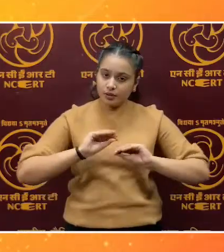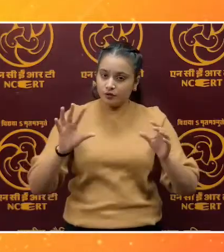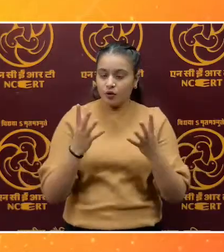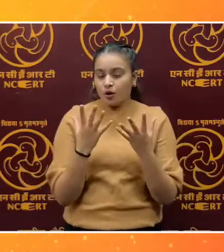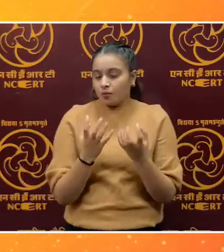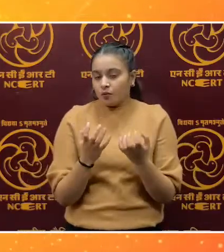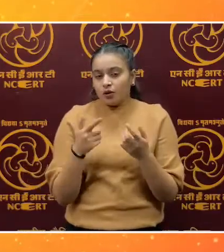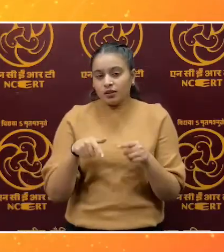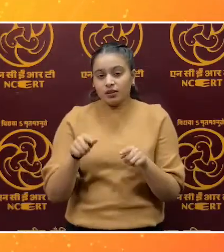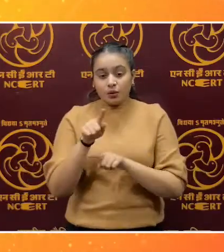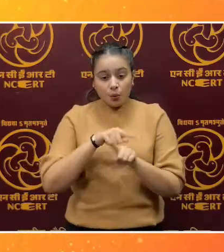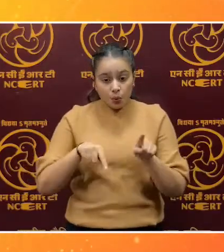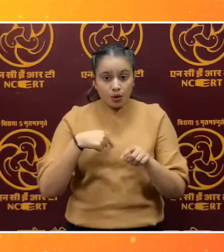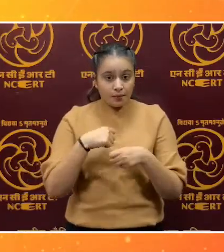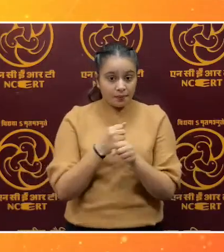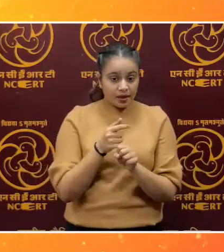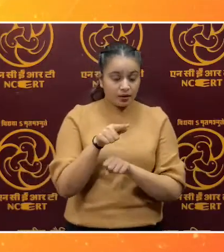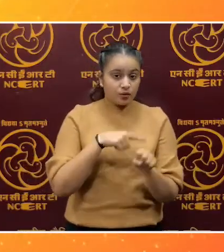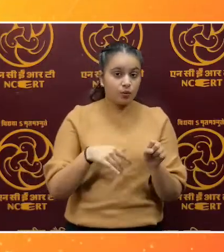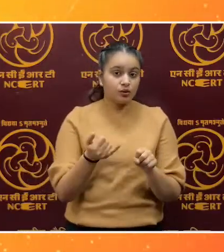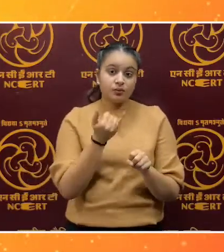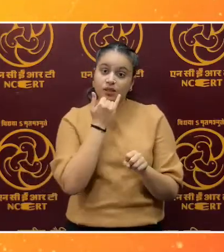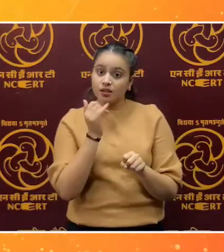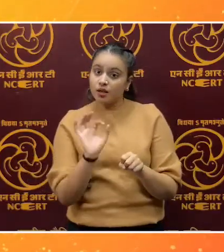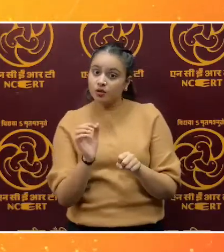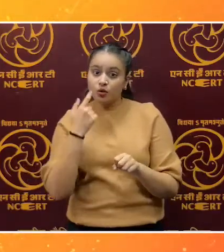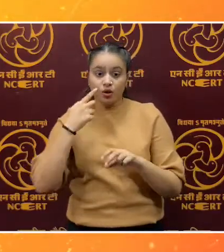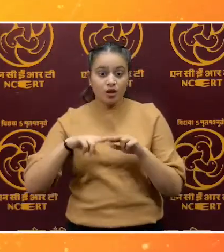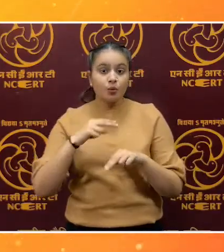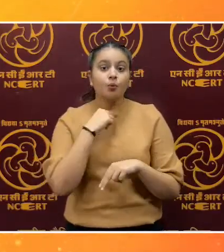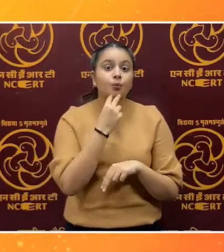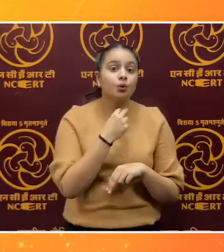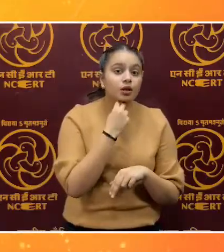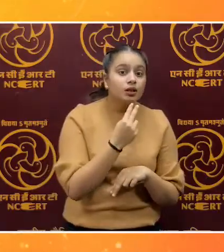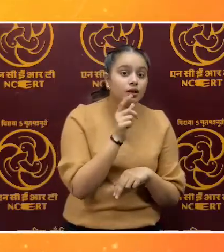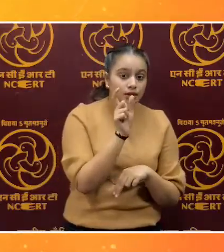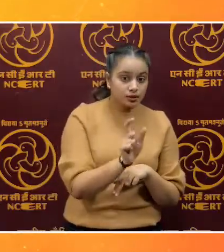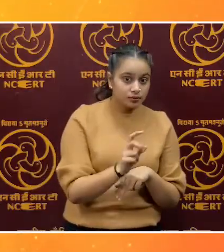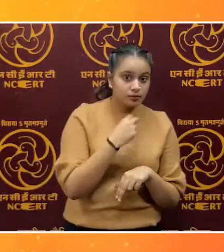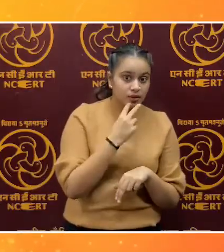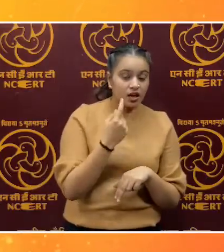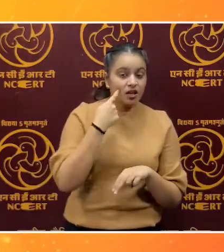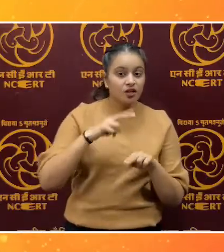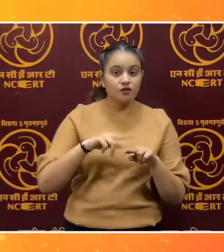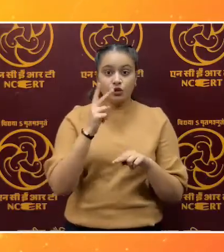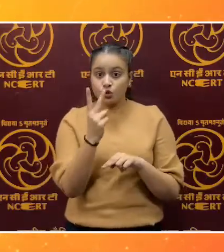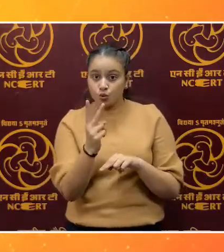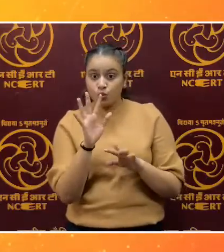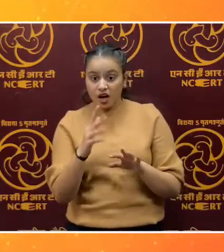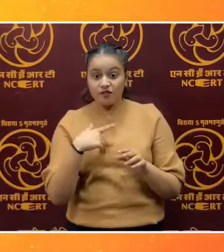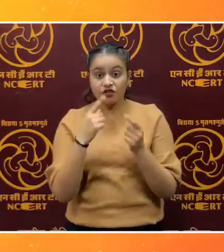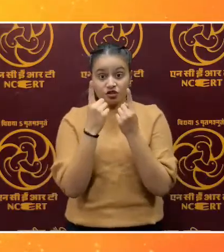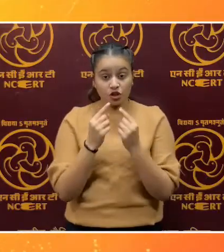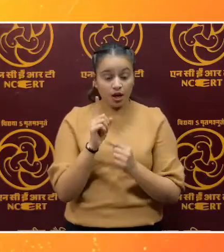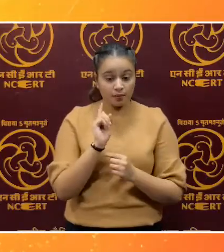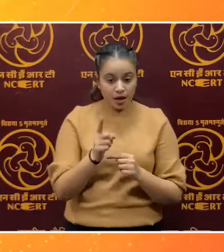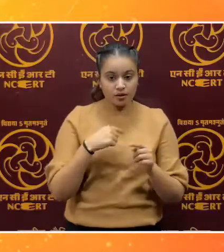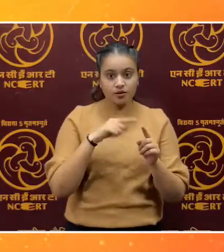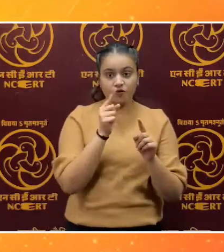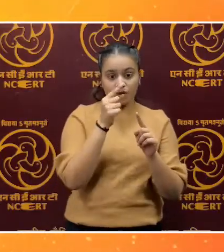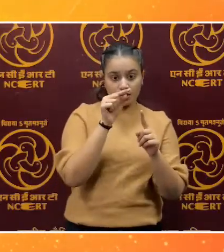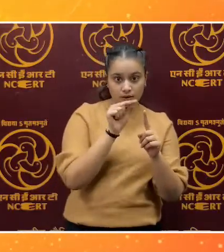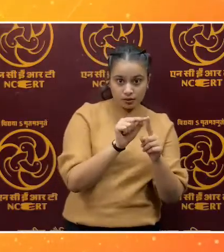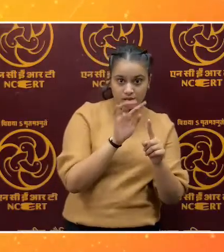learners, that they should not make any mistake in this when they are pronouncing the words. When there are two vowels, check on the first vowel